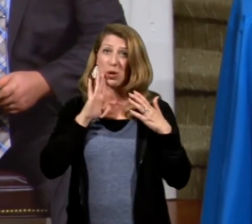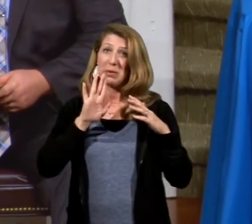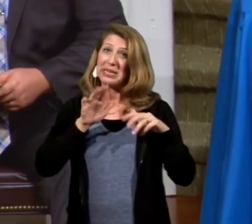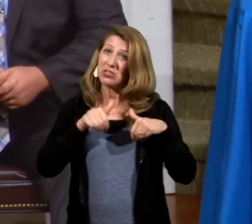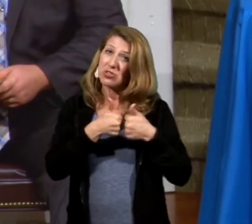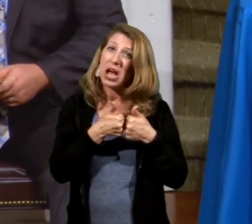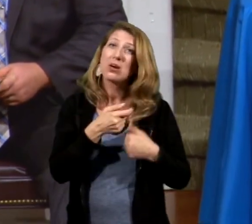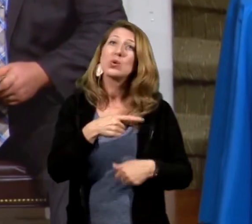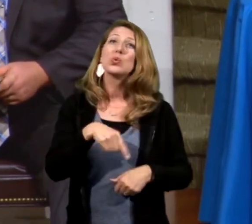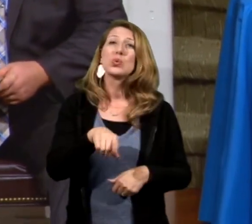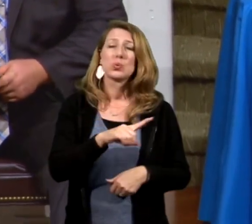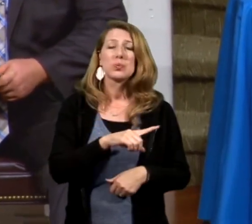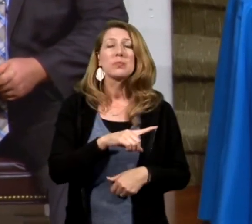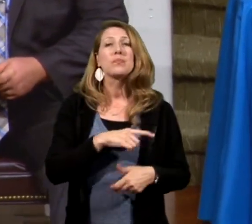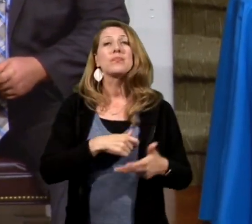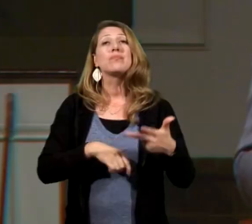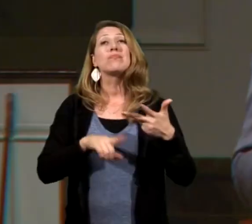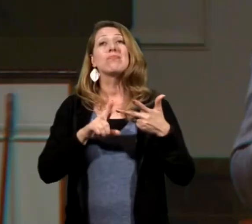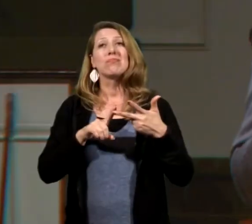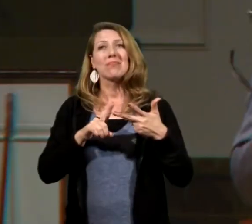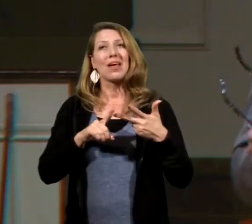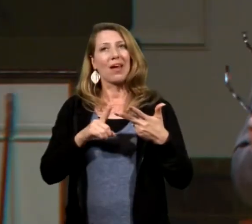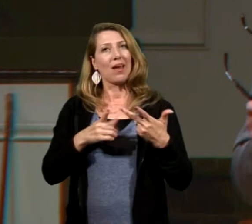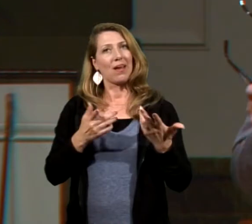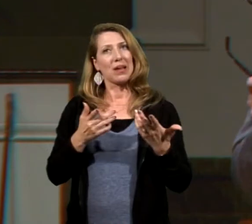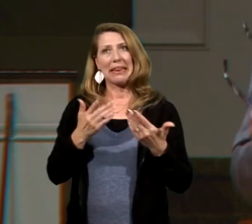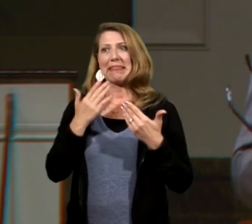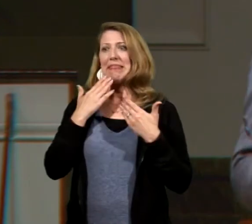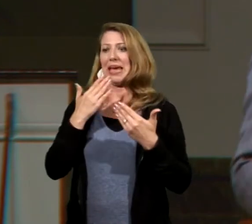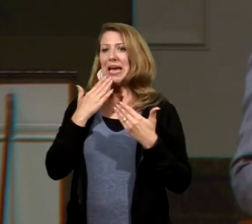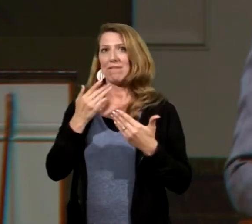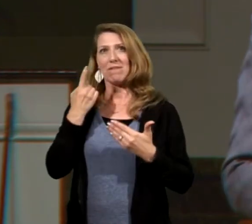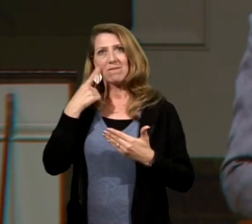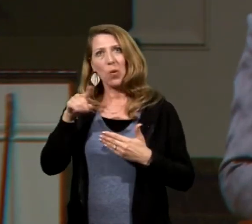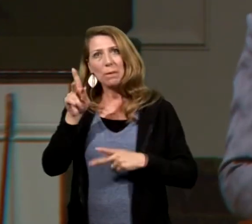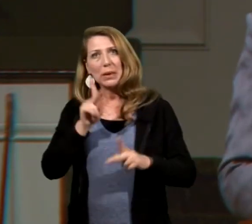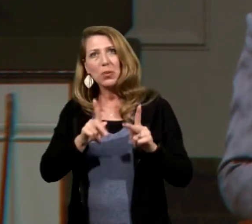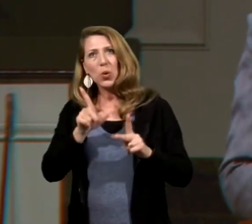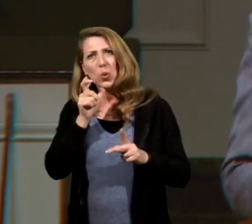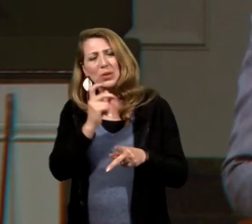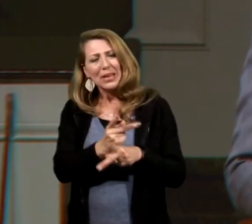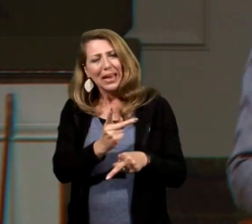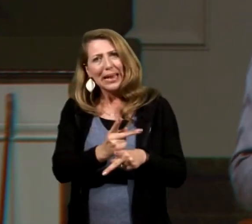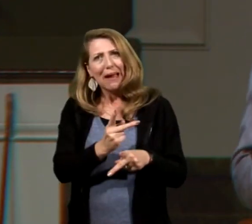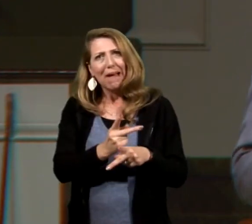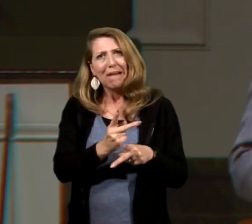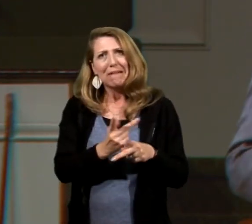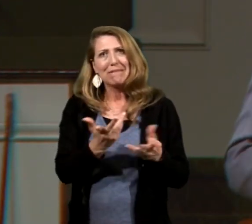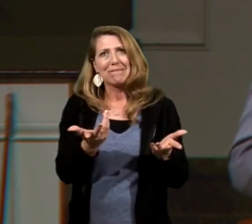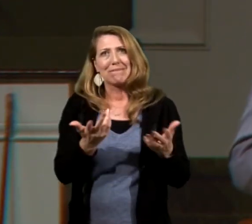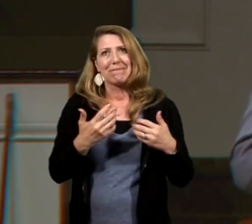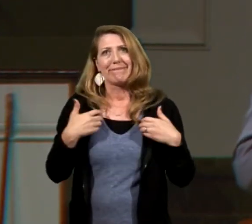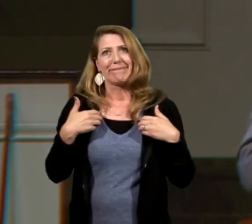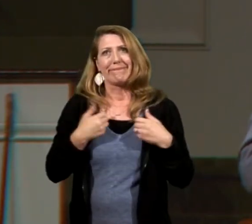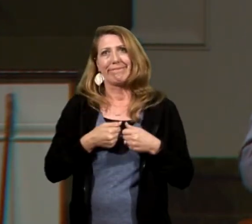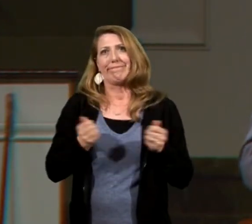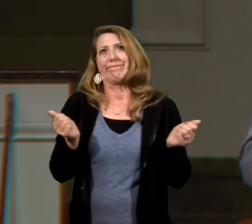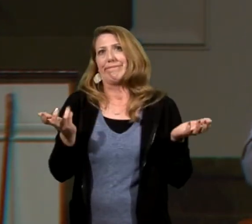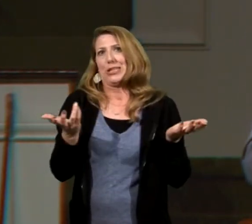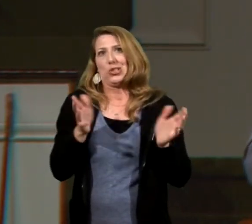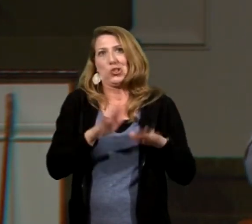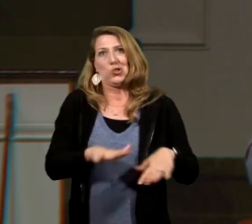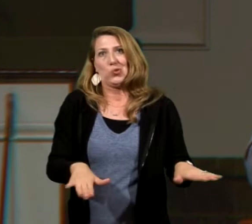also see that thank God for people who care for vulnerable children. And Esther was that way. Esther